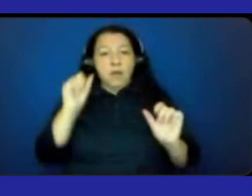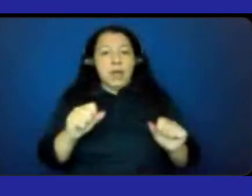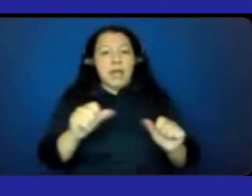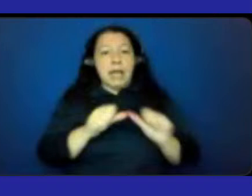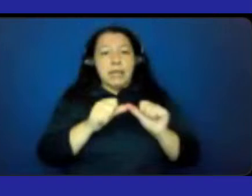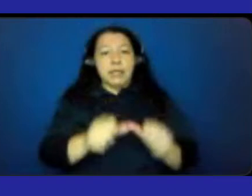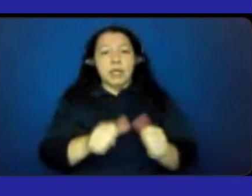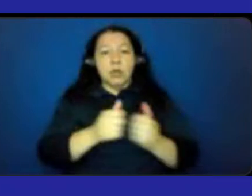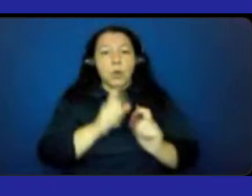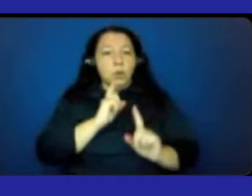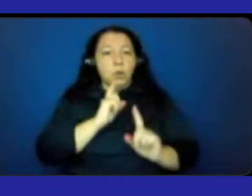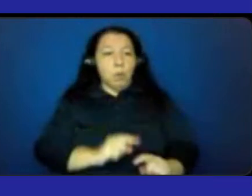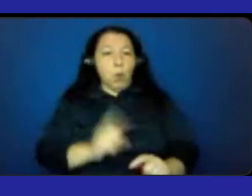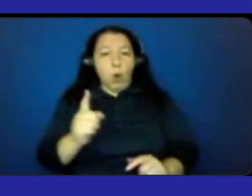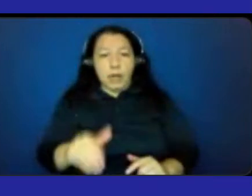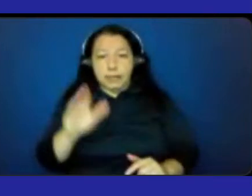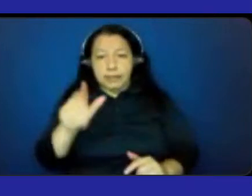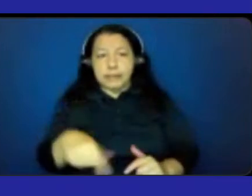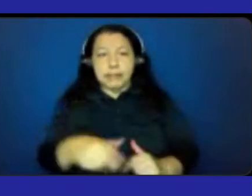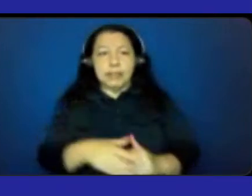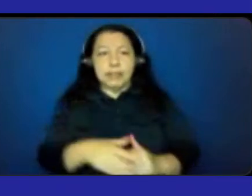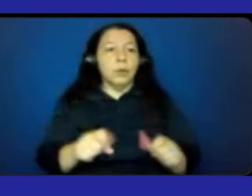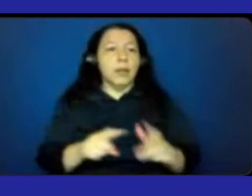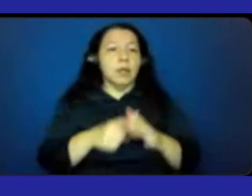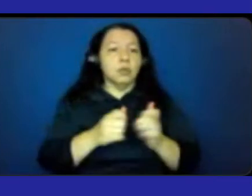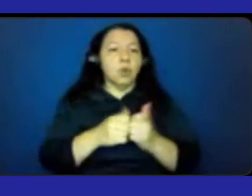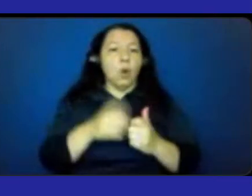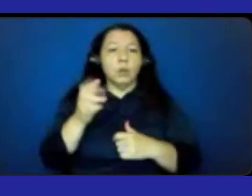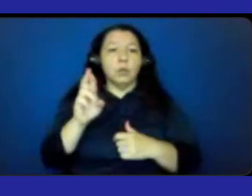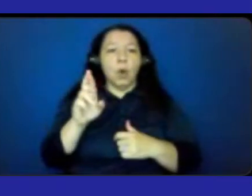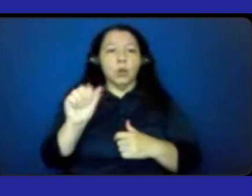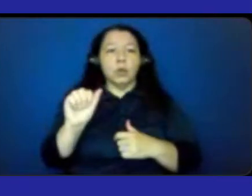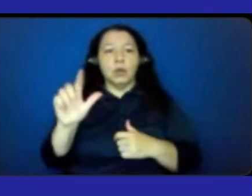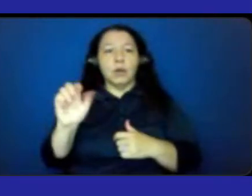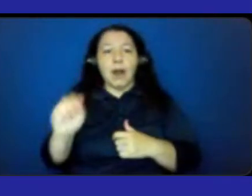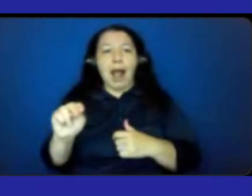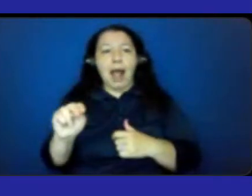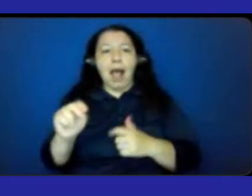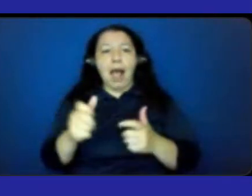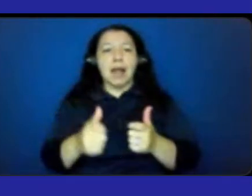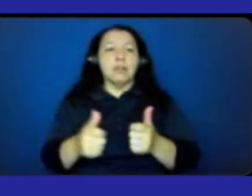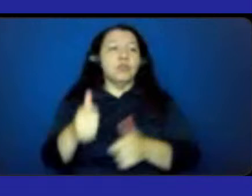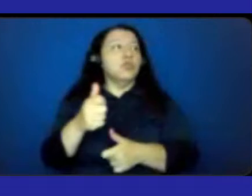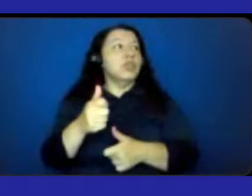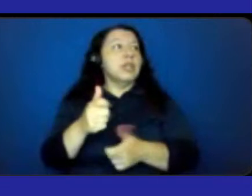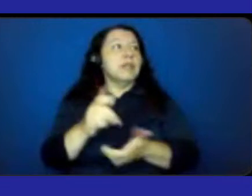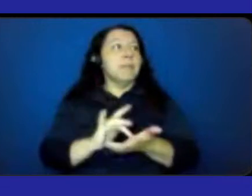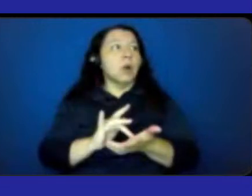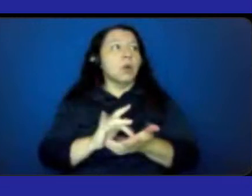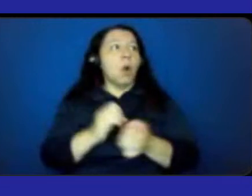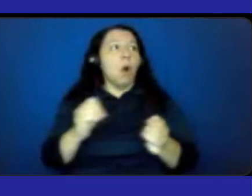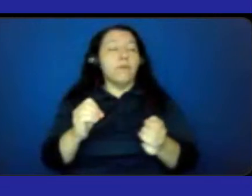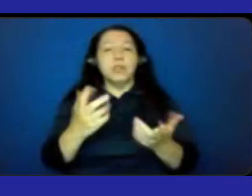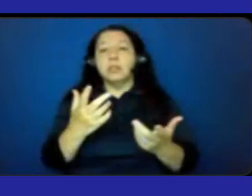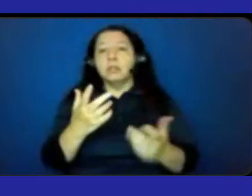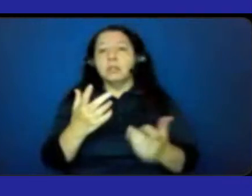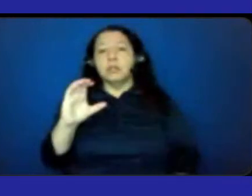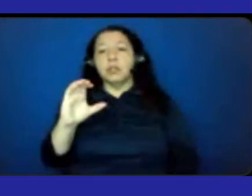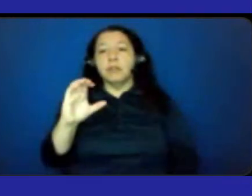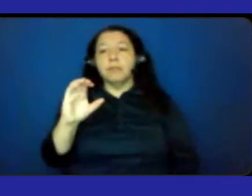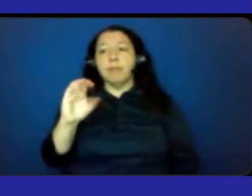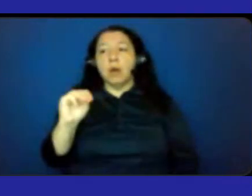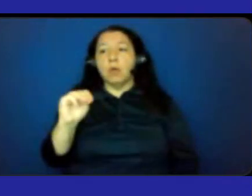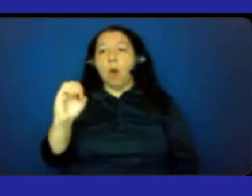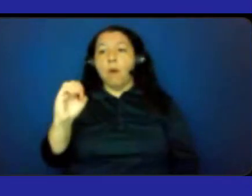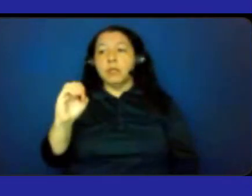our reports. If we could start with Dr. Allen and the Chief Medical Officer report. Thank you, Dr.